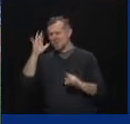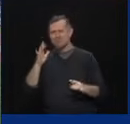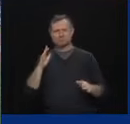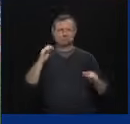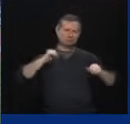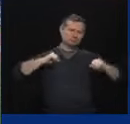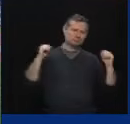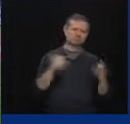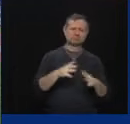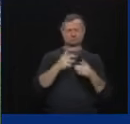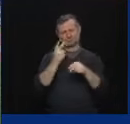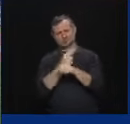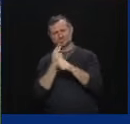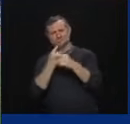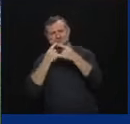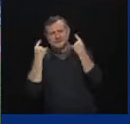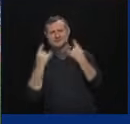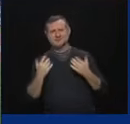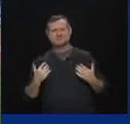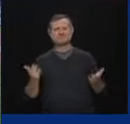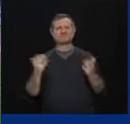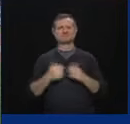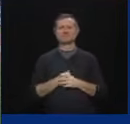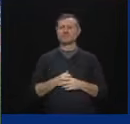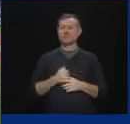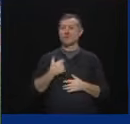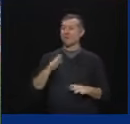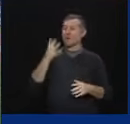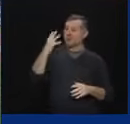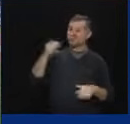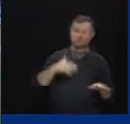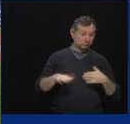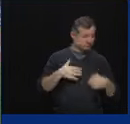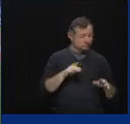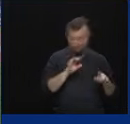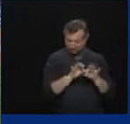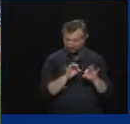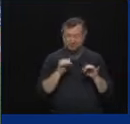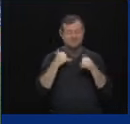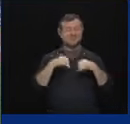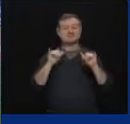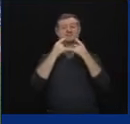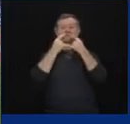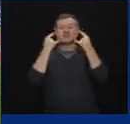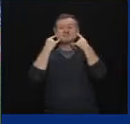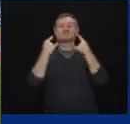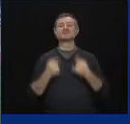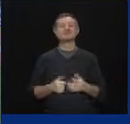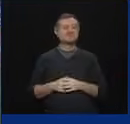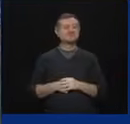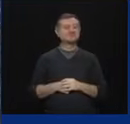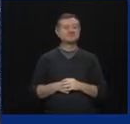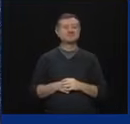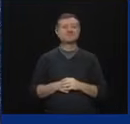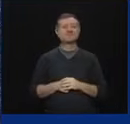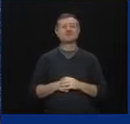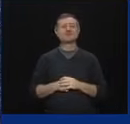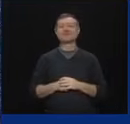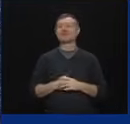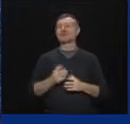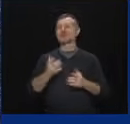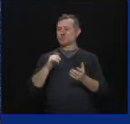masks and making even outdoors in places where we congregate. So we're going to continue making New York reopen by having